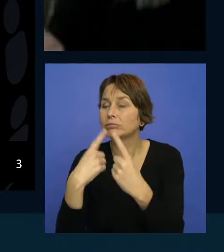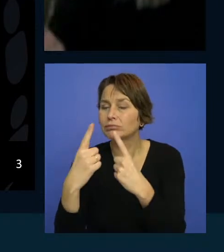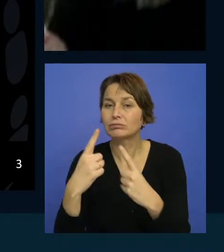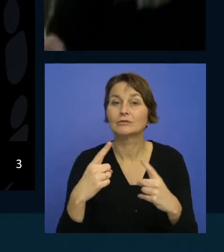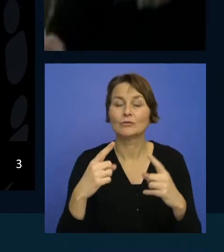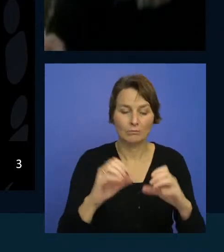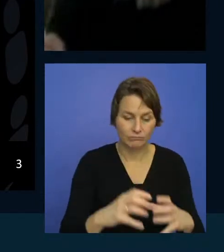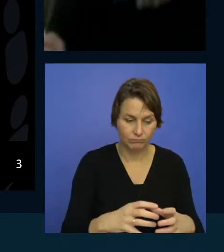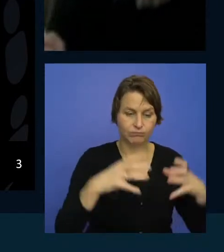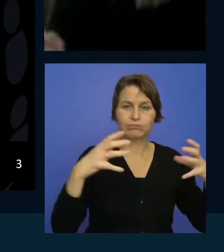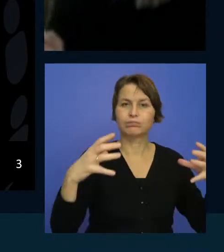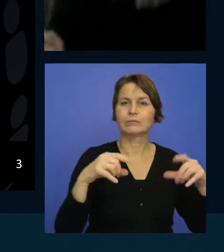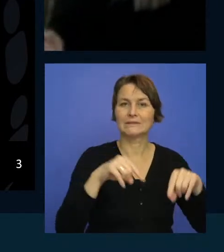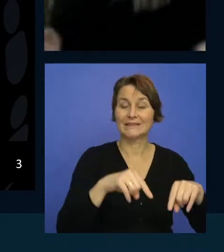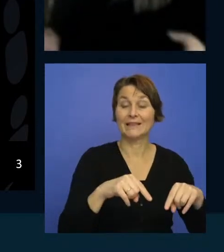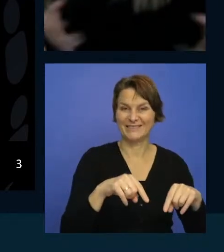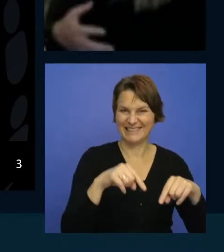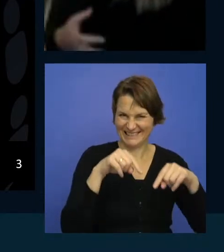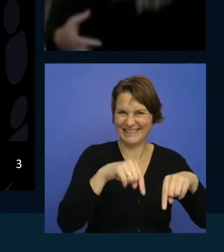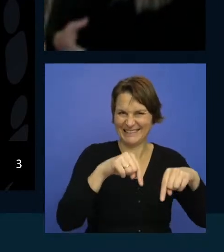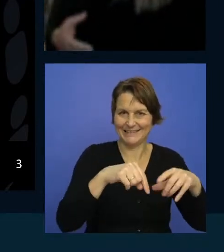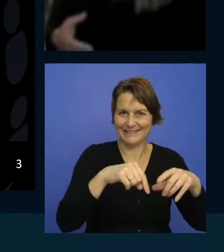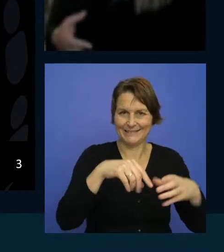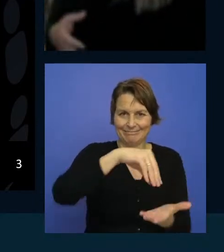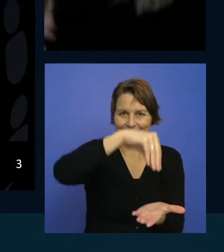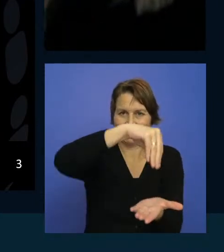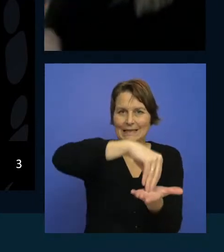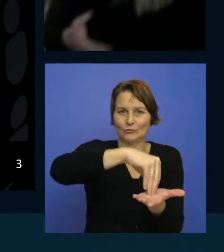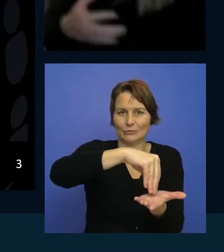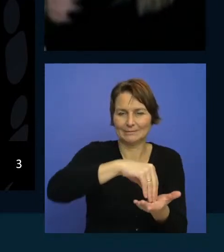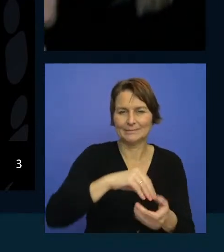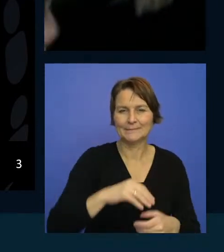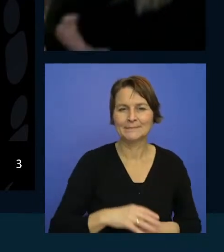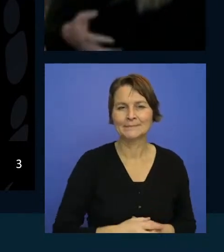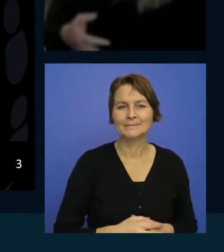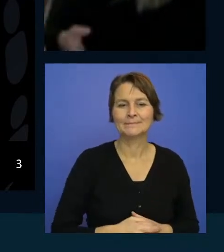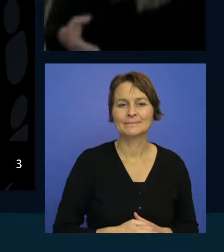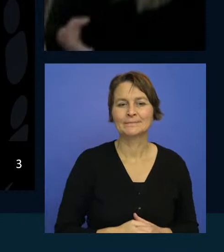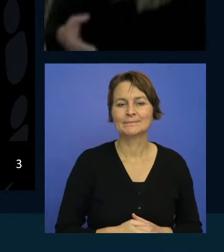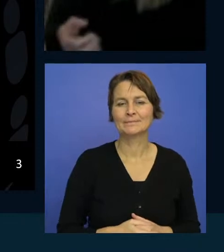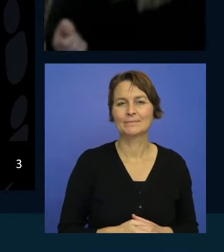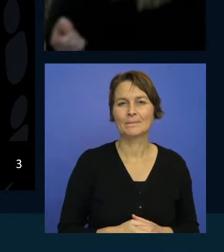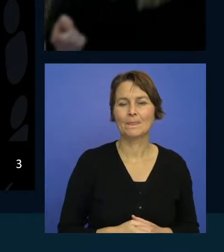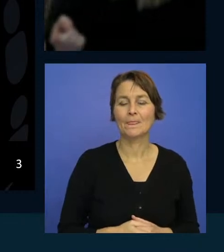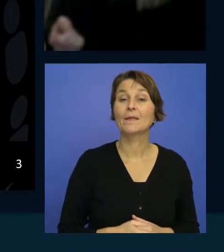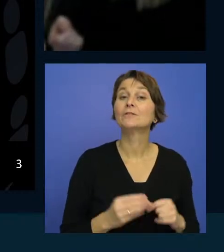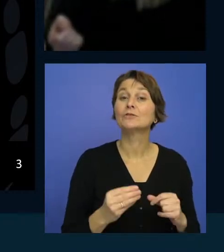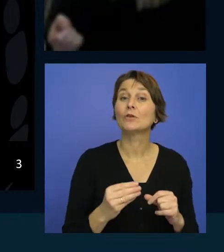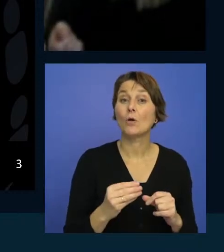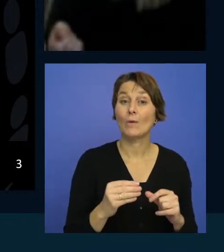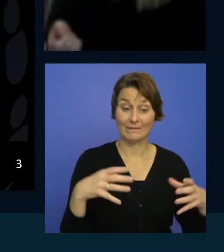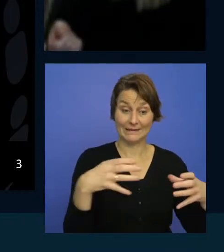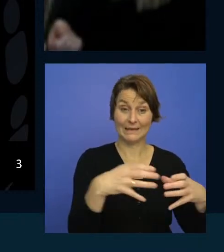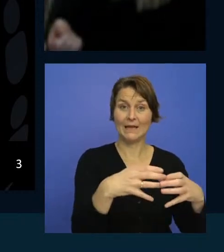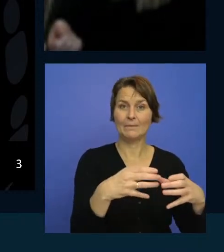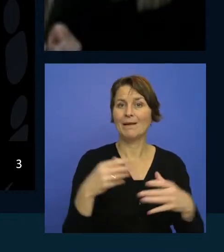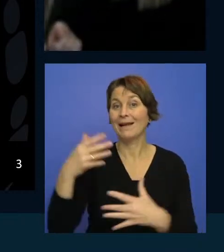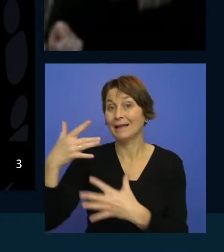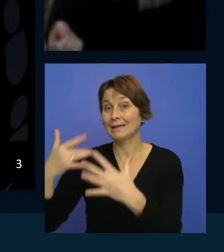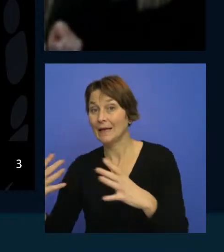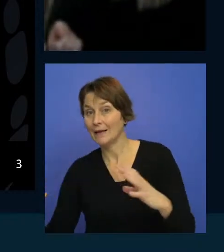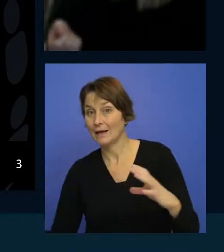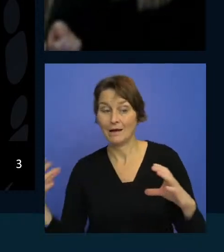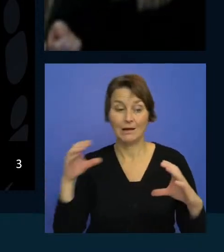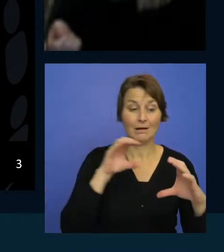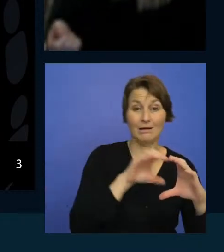made. And in addition to that, bringing the data into Teams, there is also an